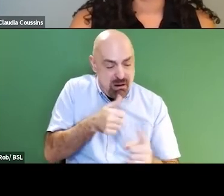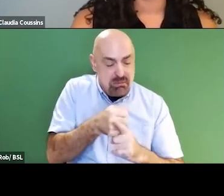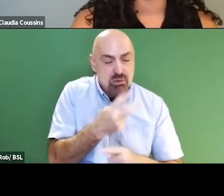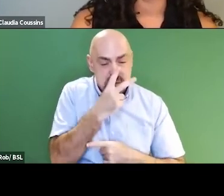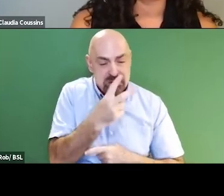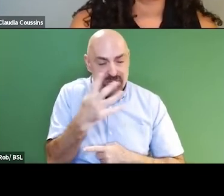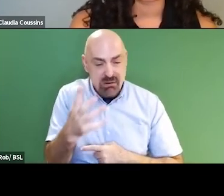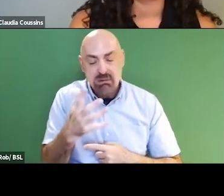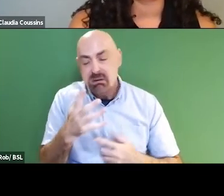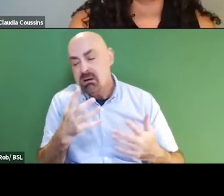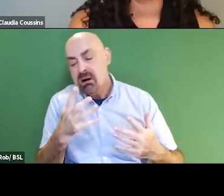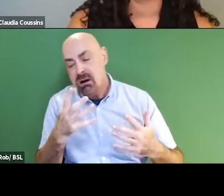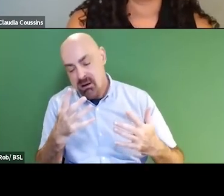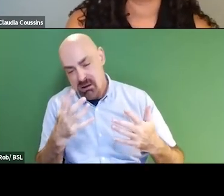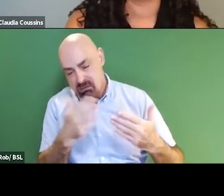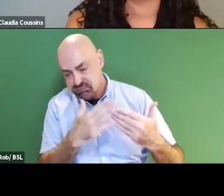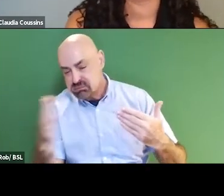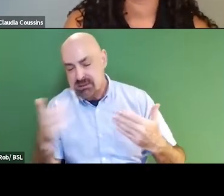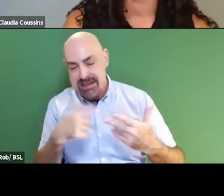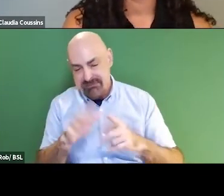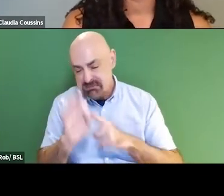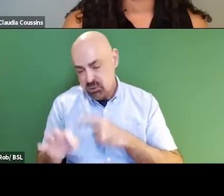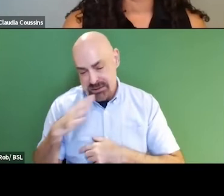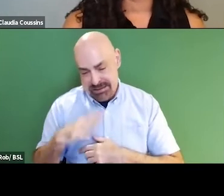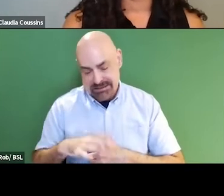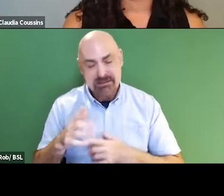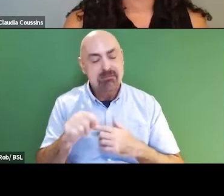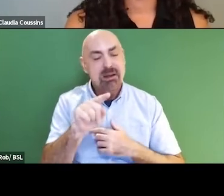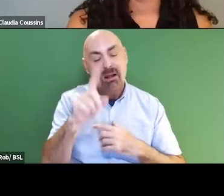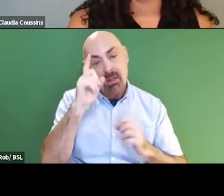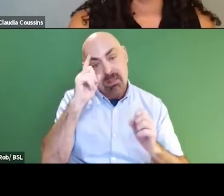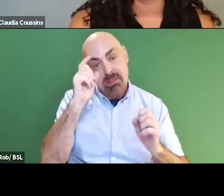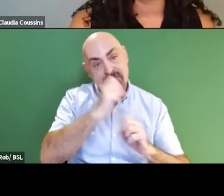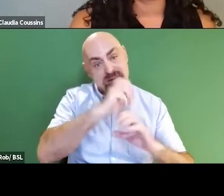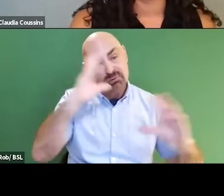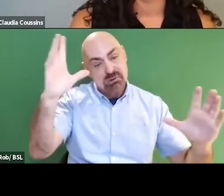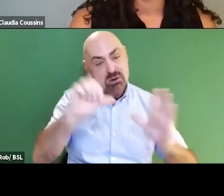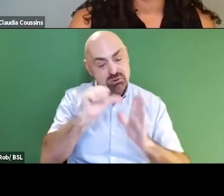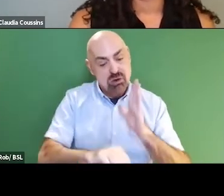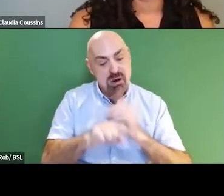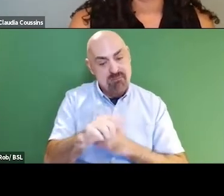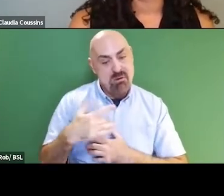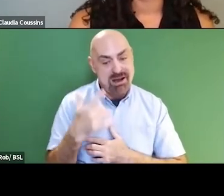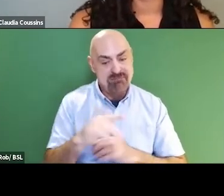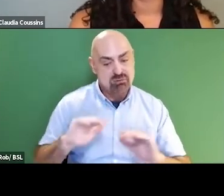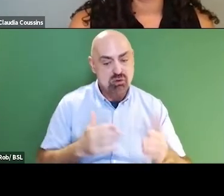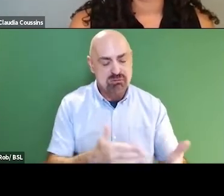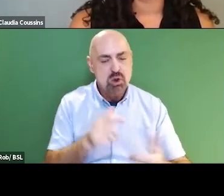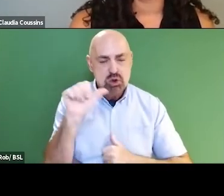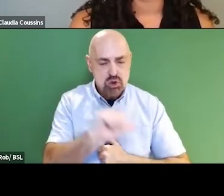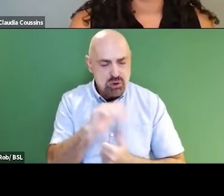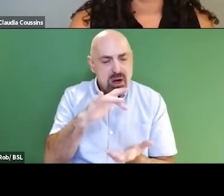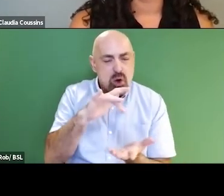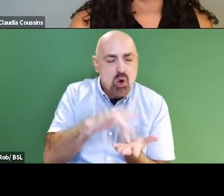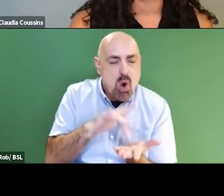young people with special education needs and disabilities, the vision is that Start for Life services will be offered as a core part